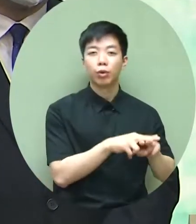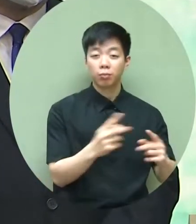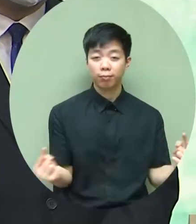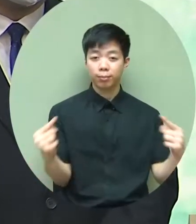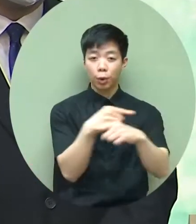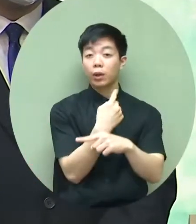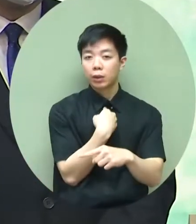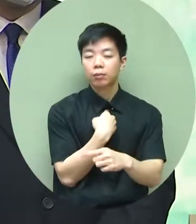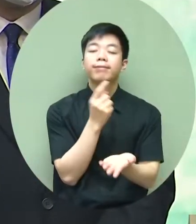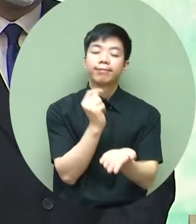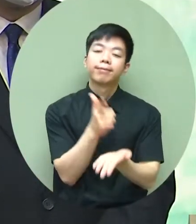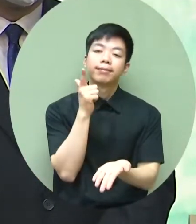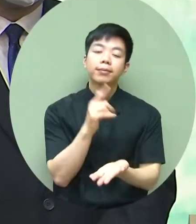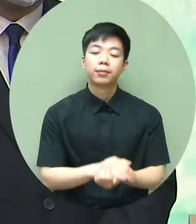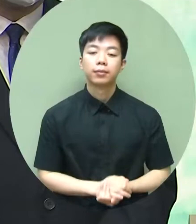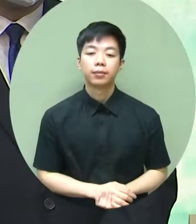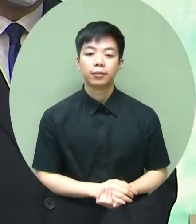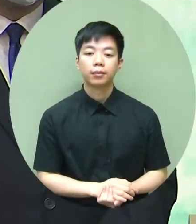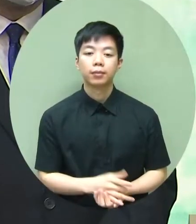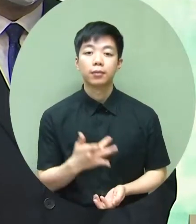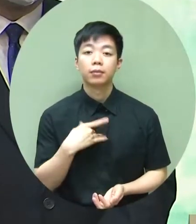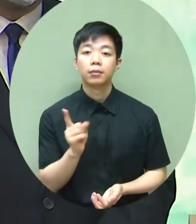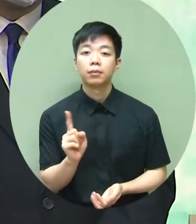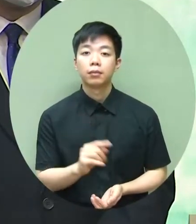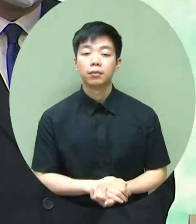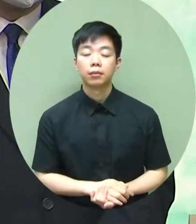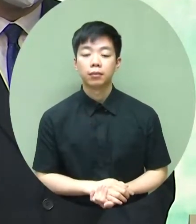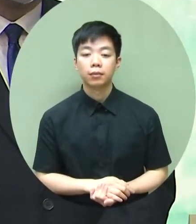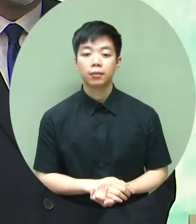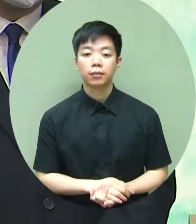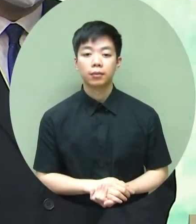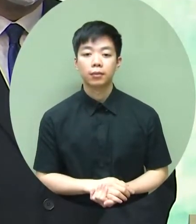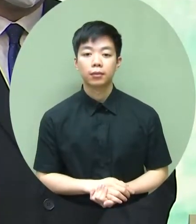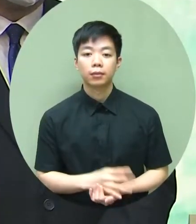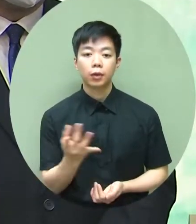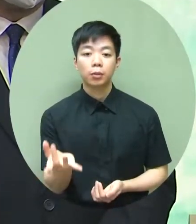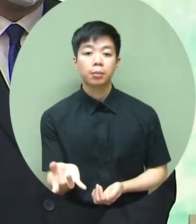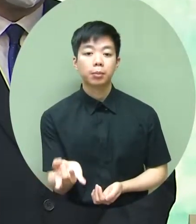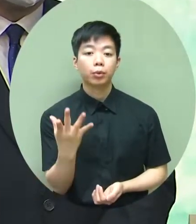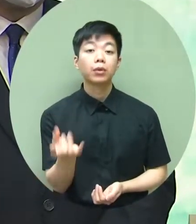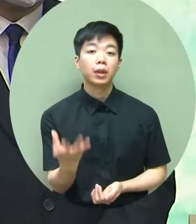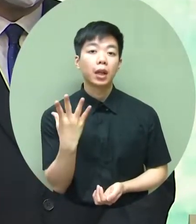well, the fare is relatively higher, even though the distance may be the same. So it can actually